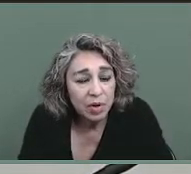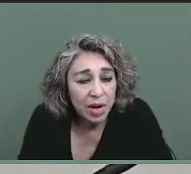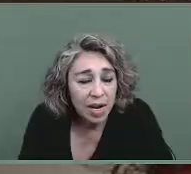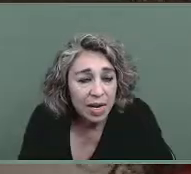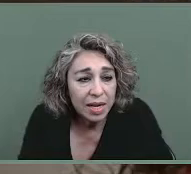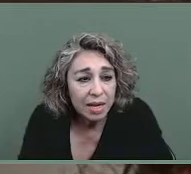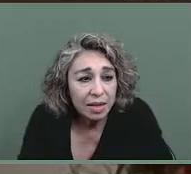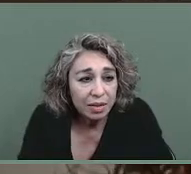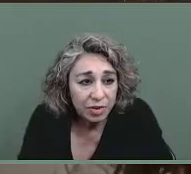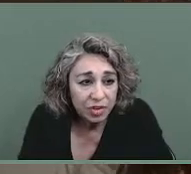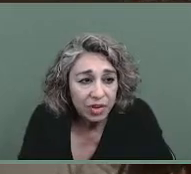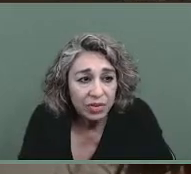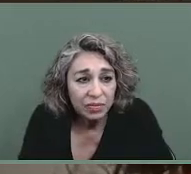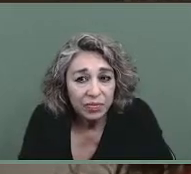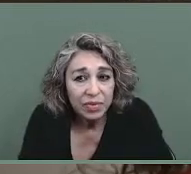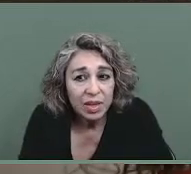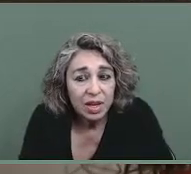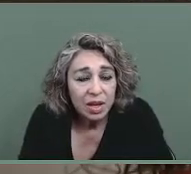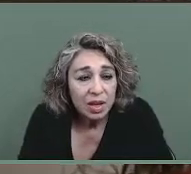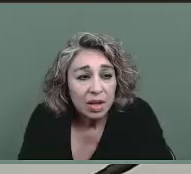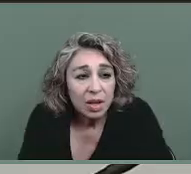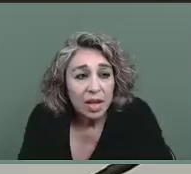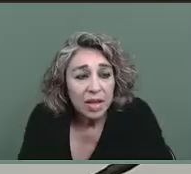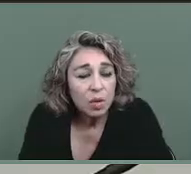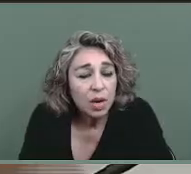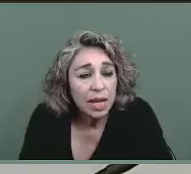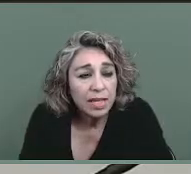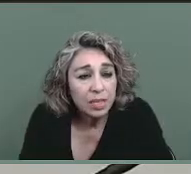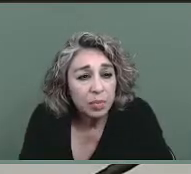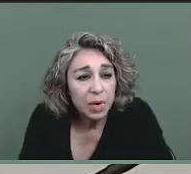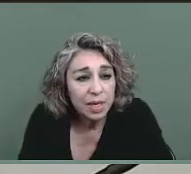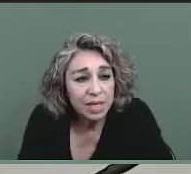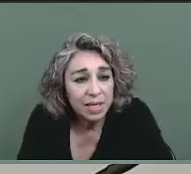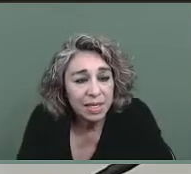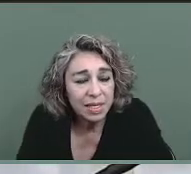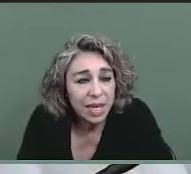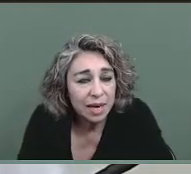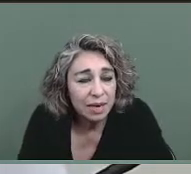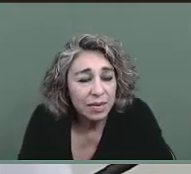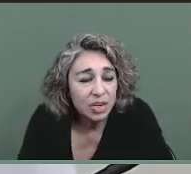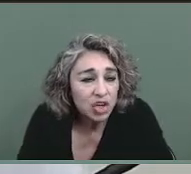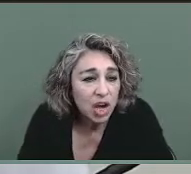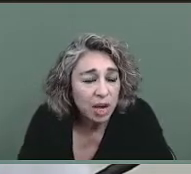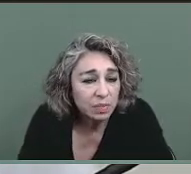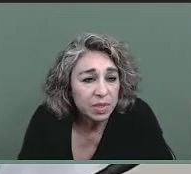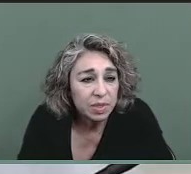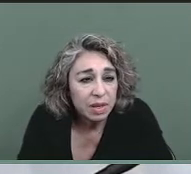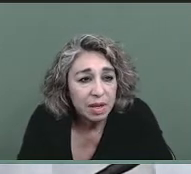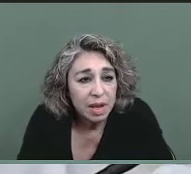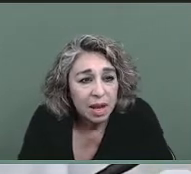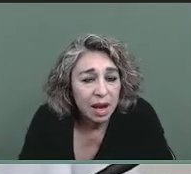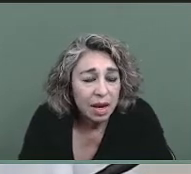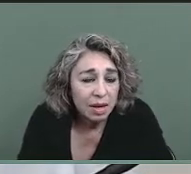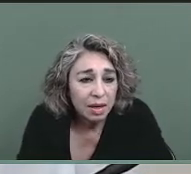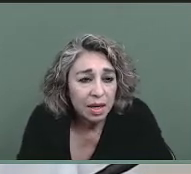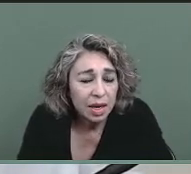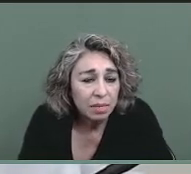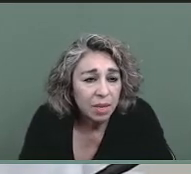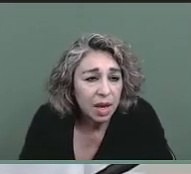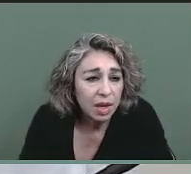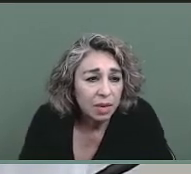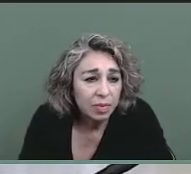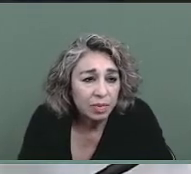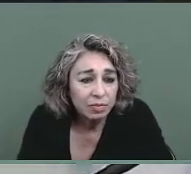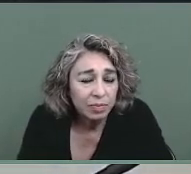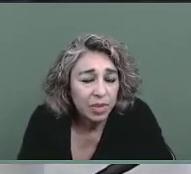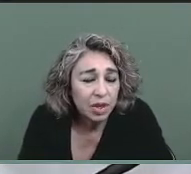creating the future and they're working as apprentices in shops come